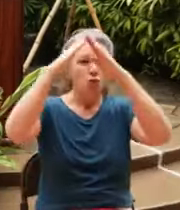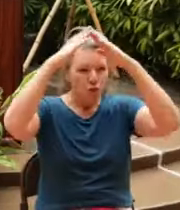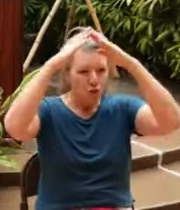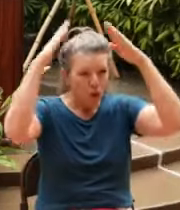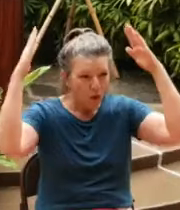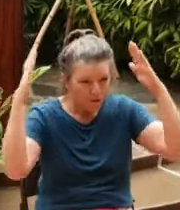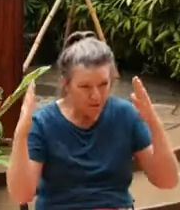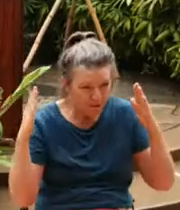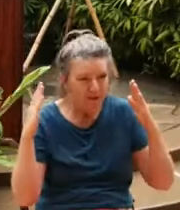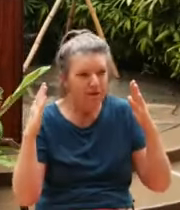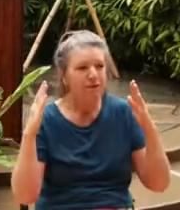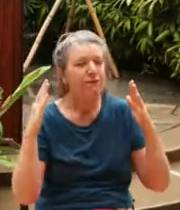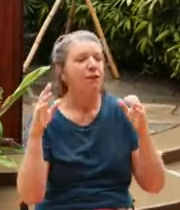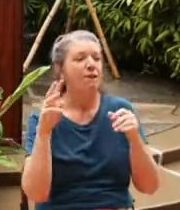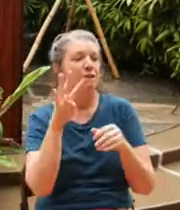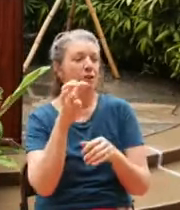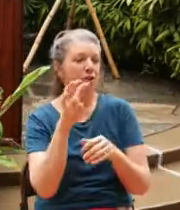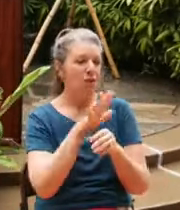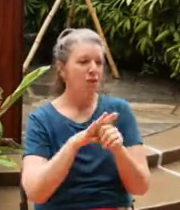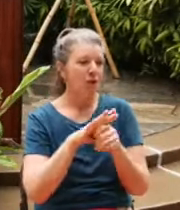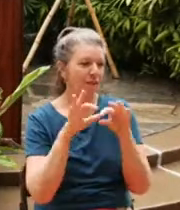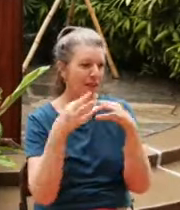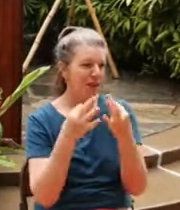heads of 400 local families.